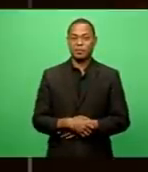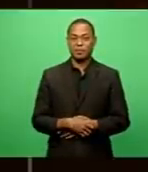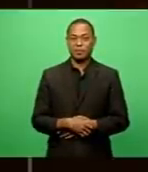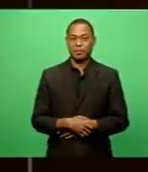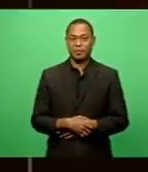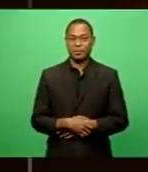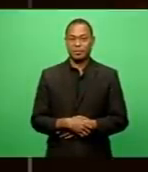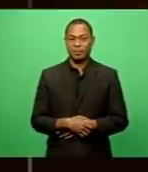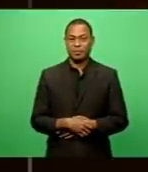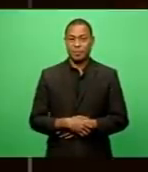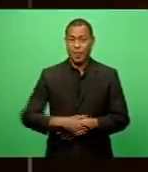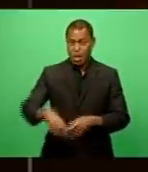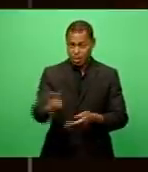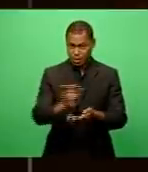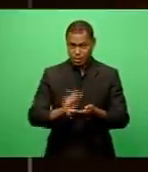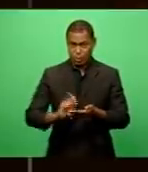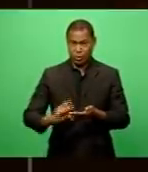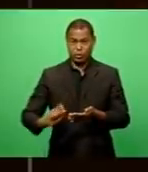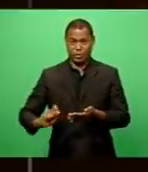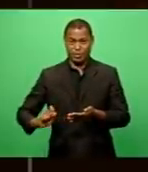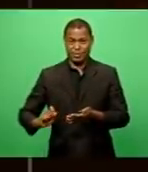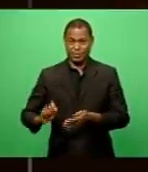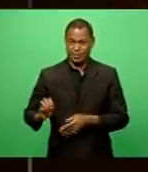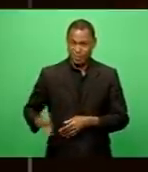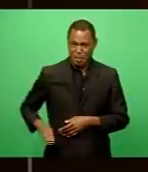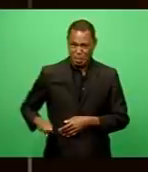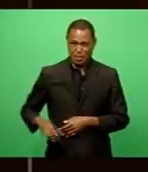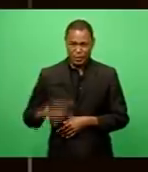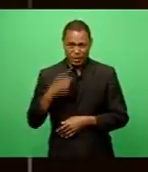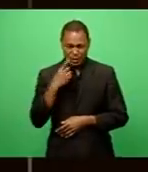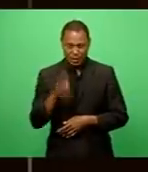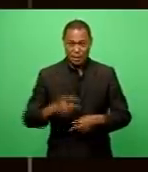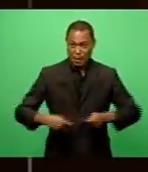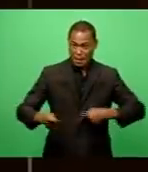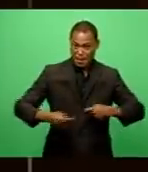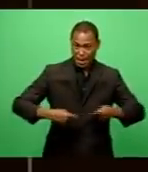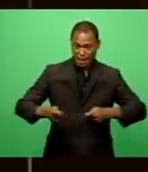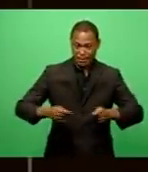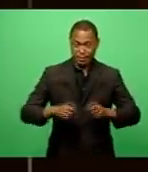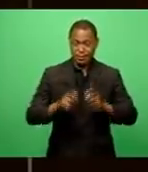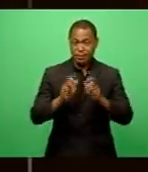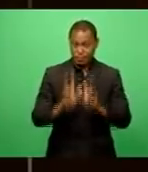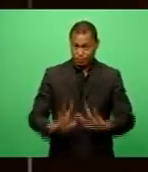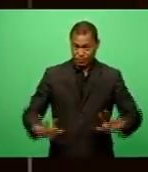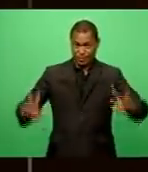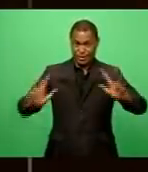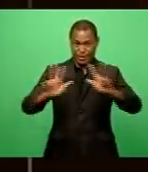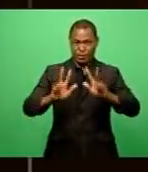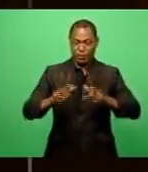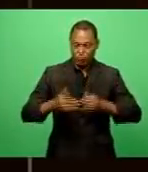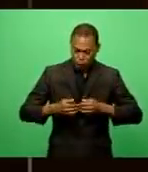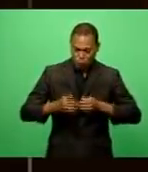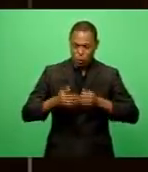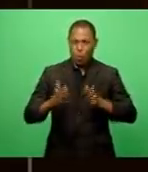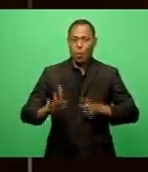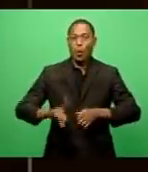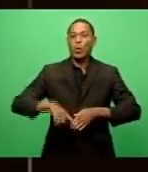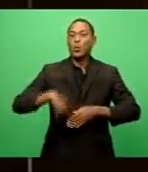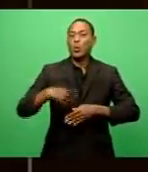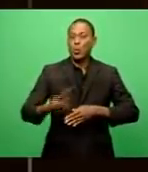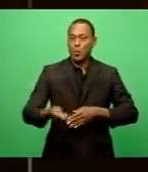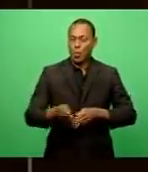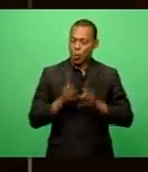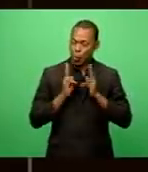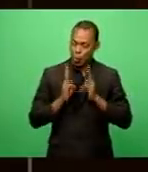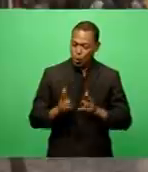Permanent Secretary for the Ministry of Local Government, Dimitri Pfeiffer, says the municipal markets in Viti Levu will be able to open tomorrow as per the normal